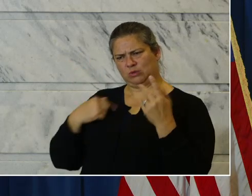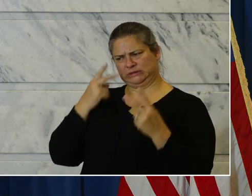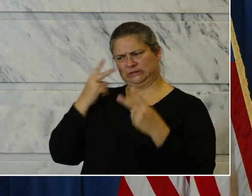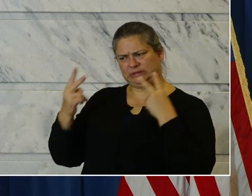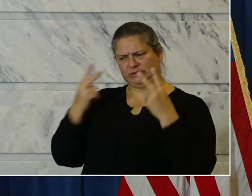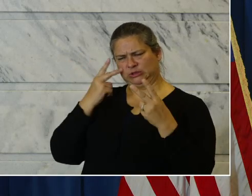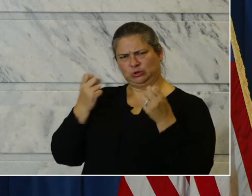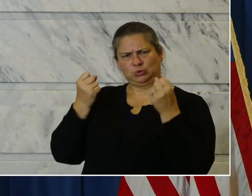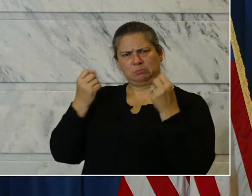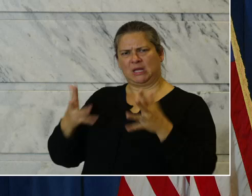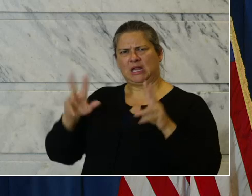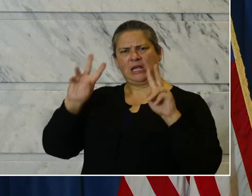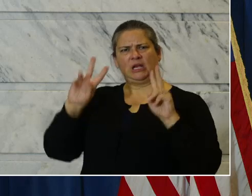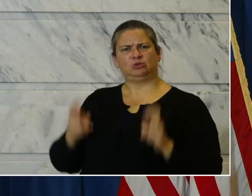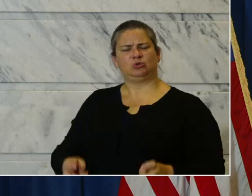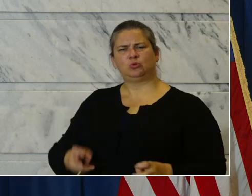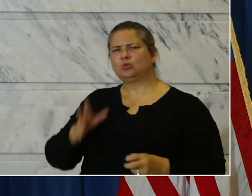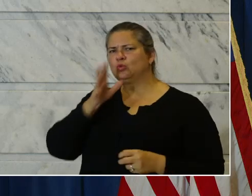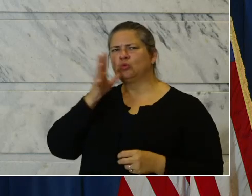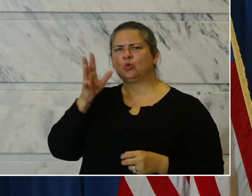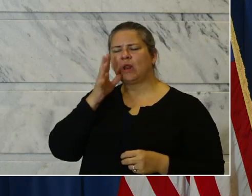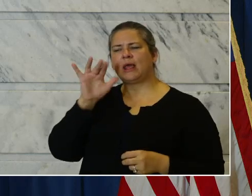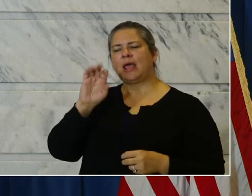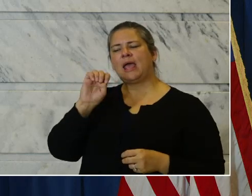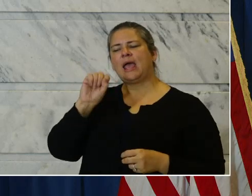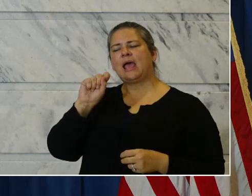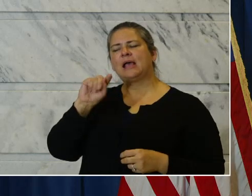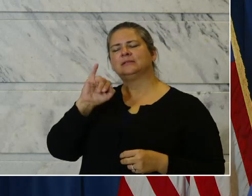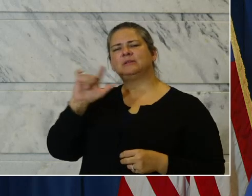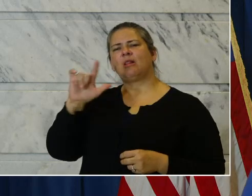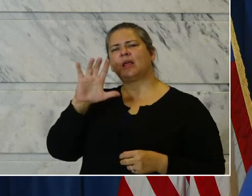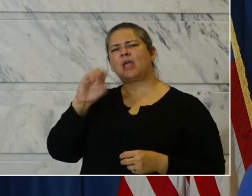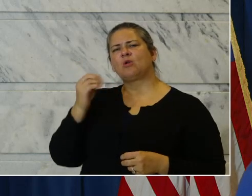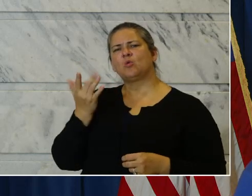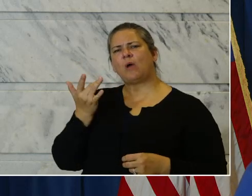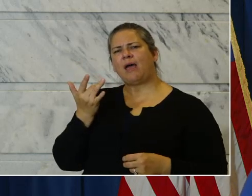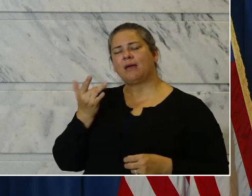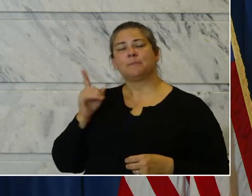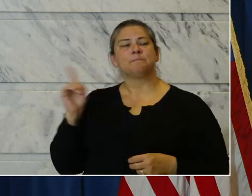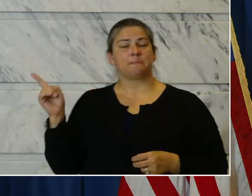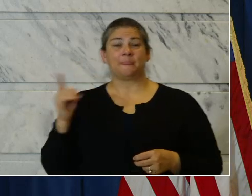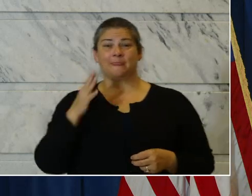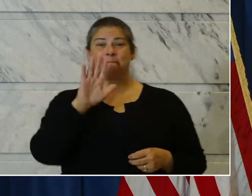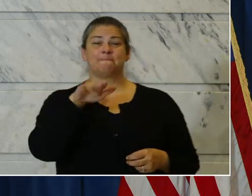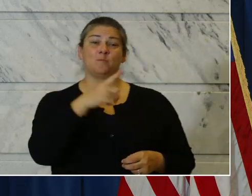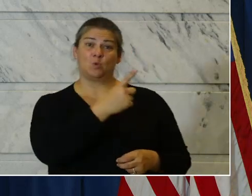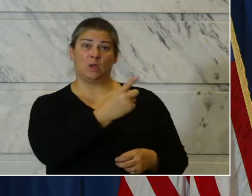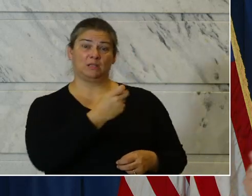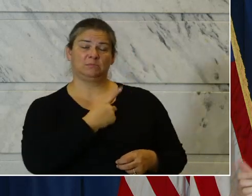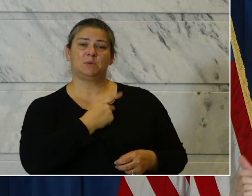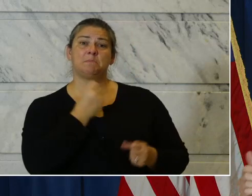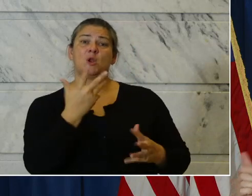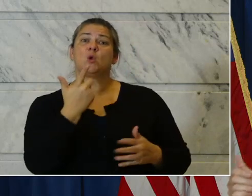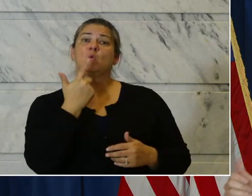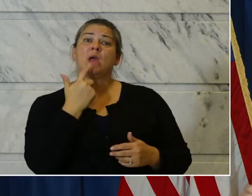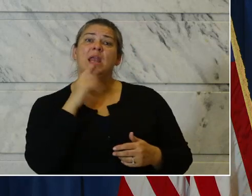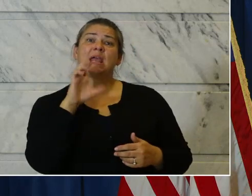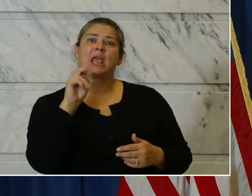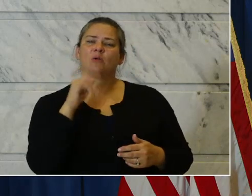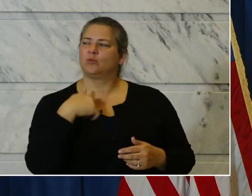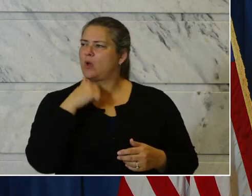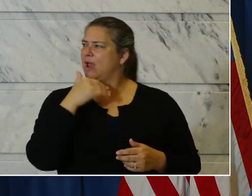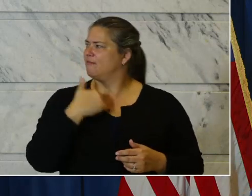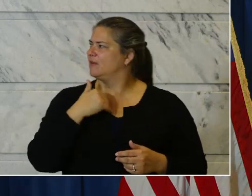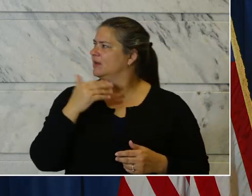many issues in rural counties like Estill County, for example? Question is, many of the red counties, and I don't know if we have today's